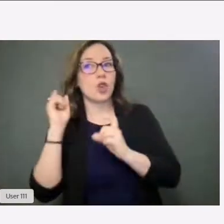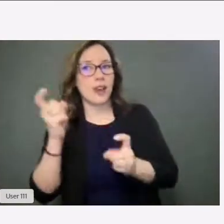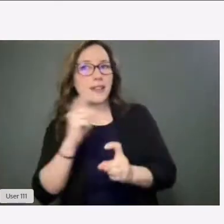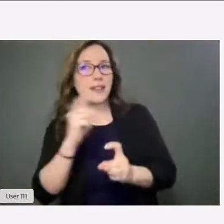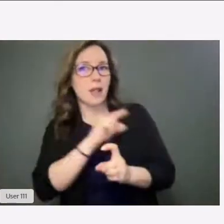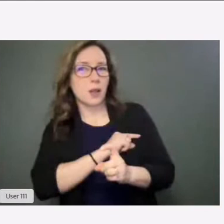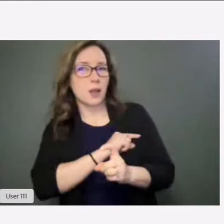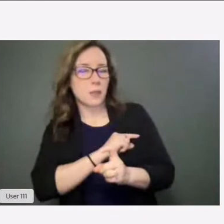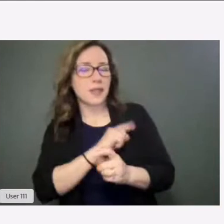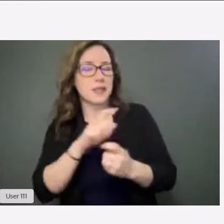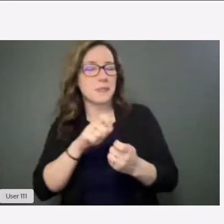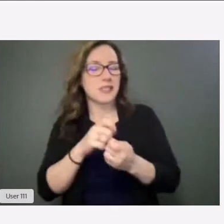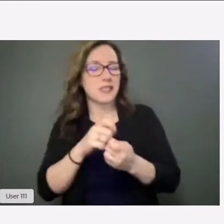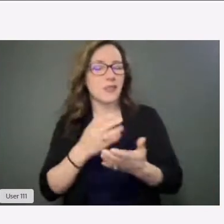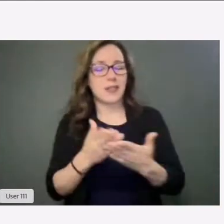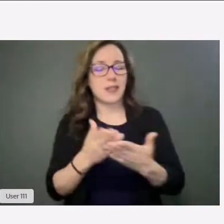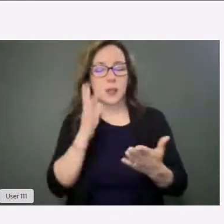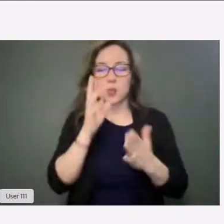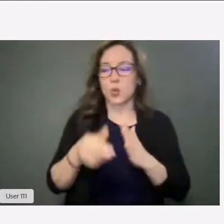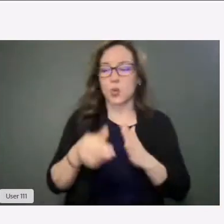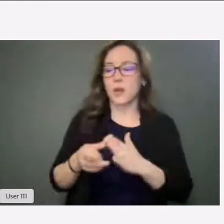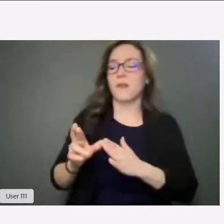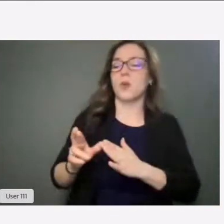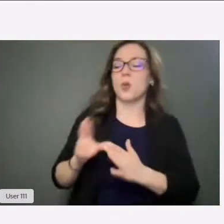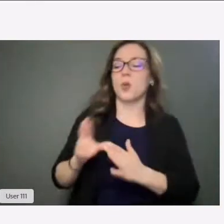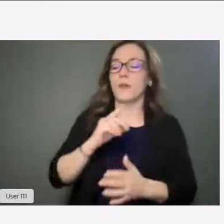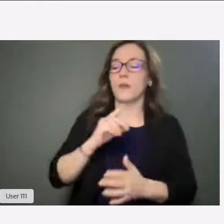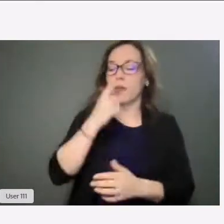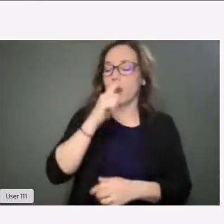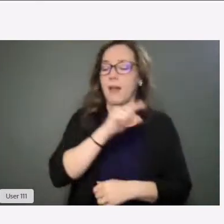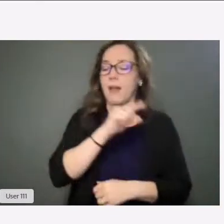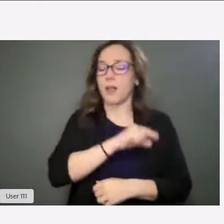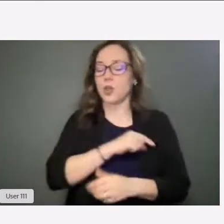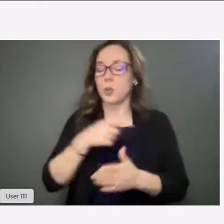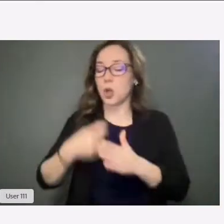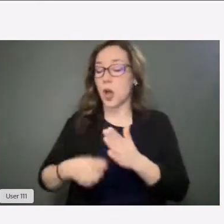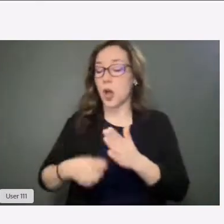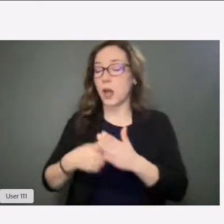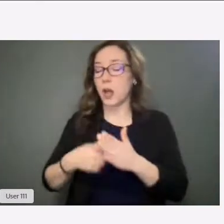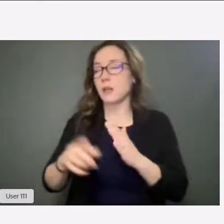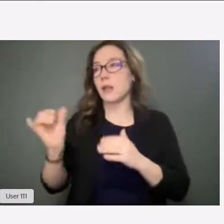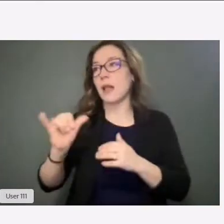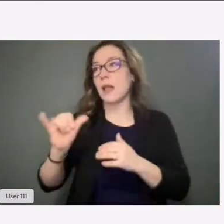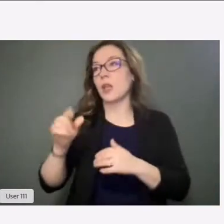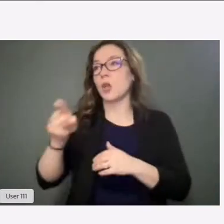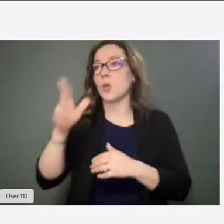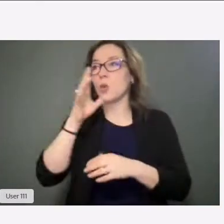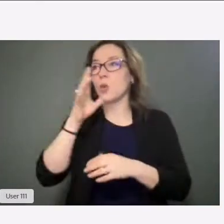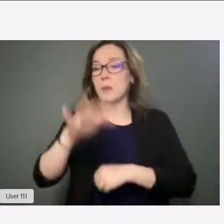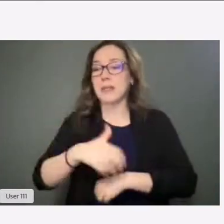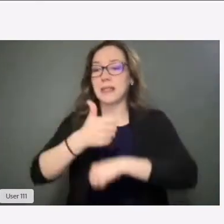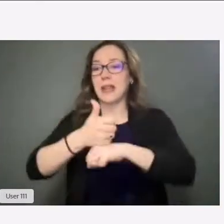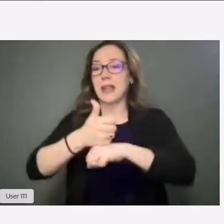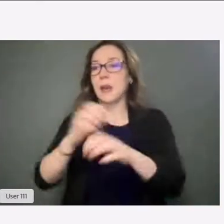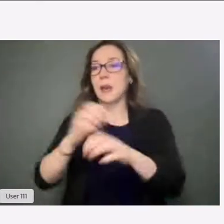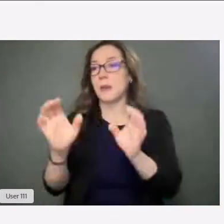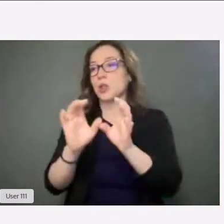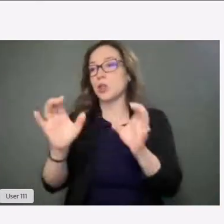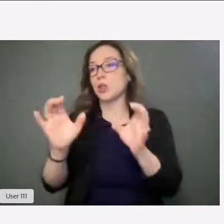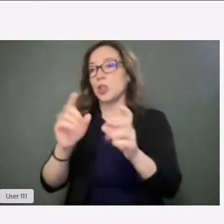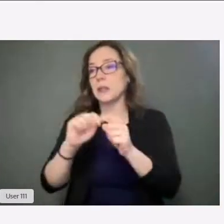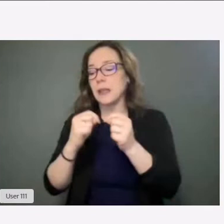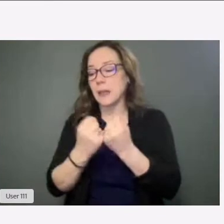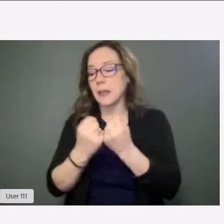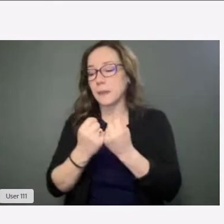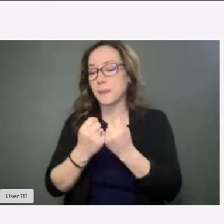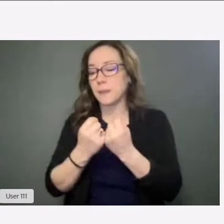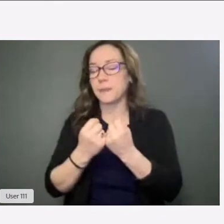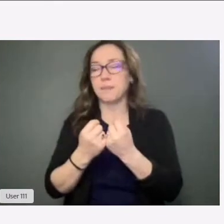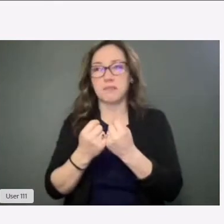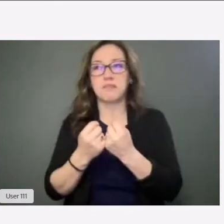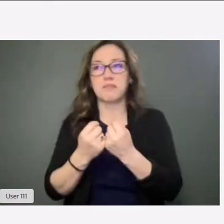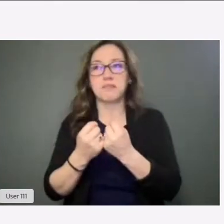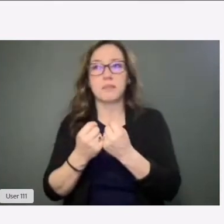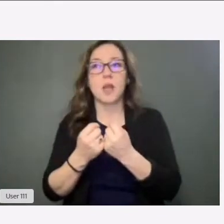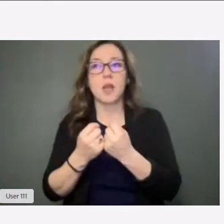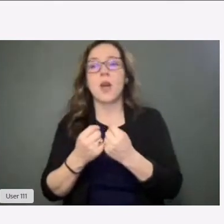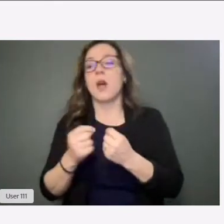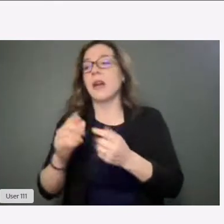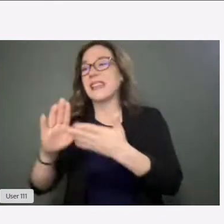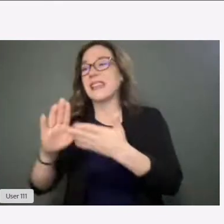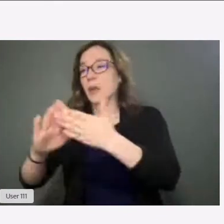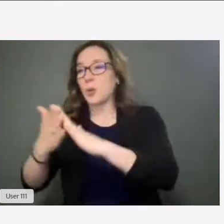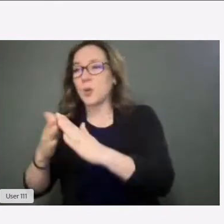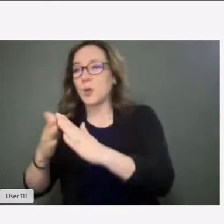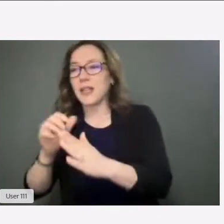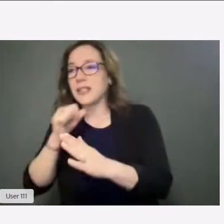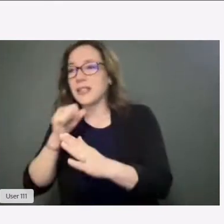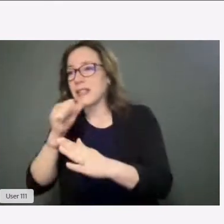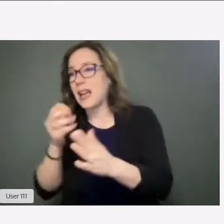There will be certain stuff that we'll review which are eligible costs, such as if you are going to be setting up a CERT team in a historically underserved community, you need to